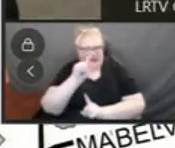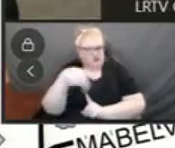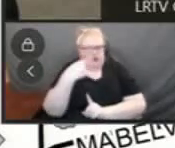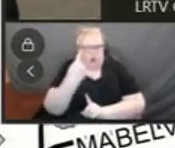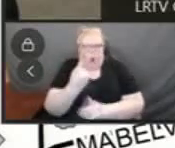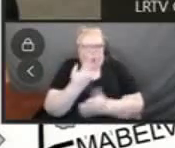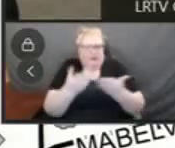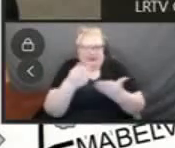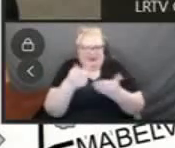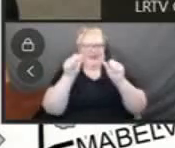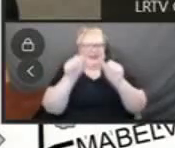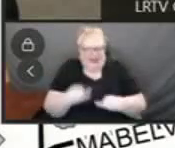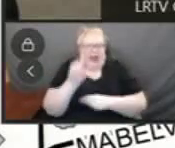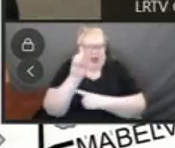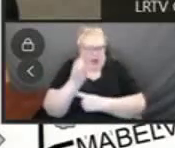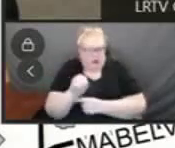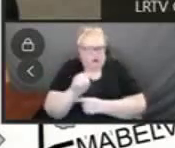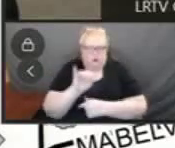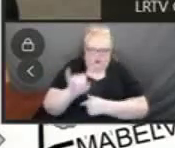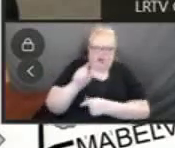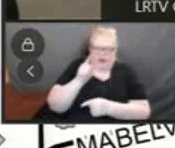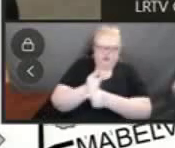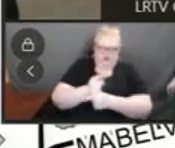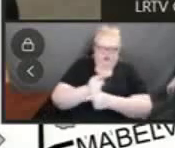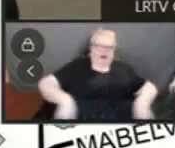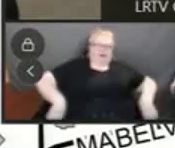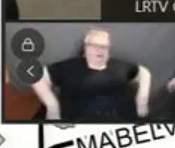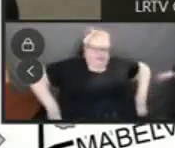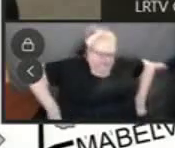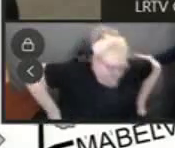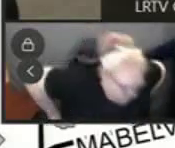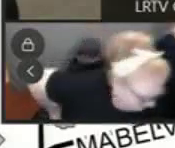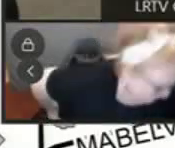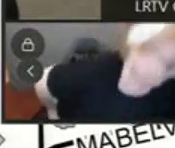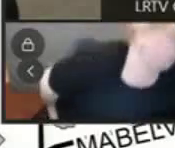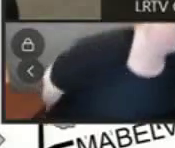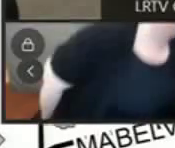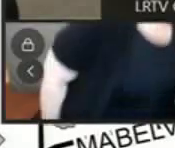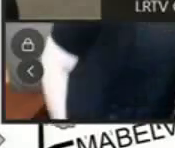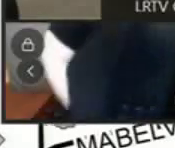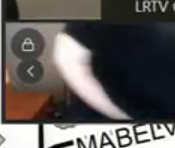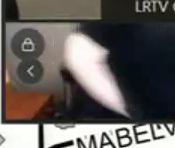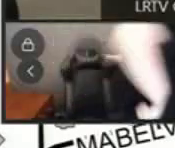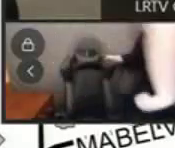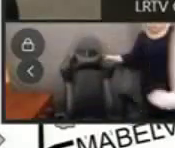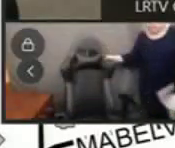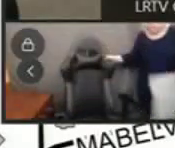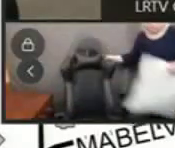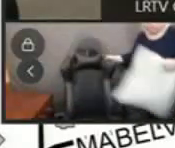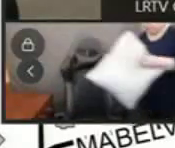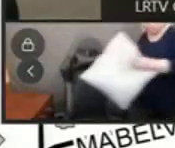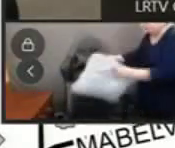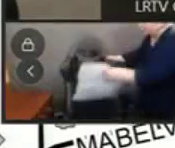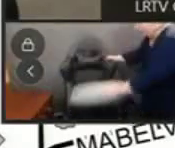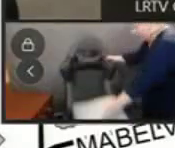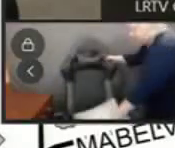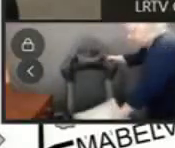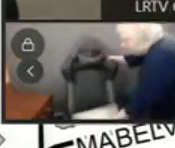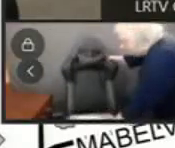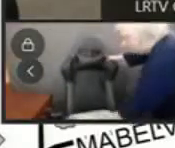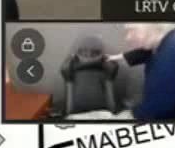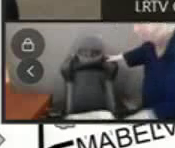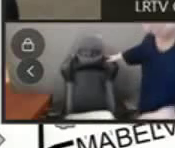can do. That's correct. This one is specific for a concrete plant. So that's specific use. Okay. And